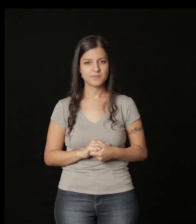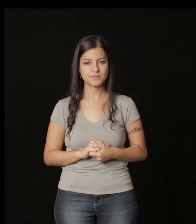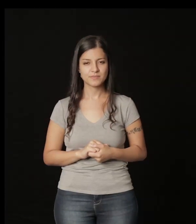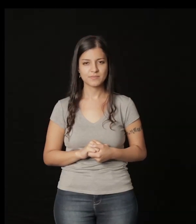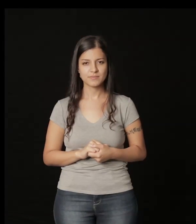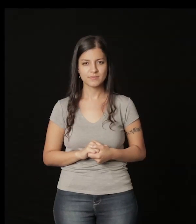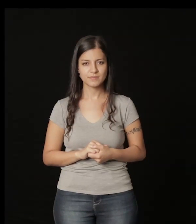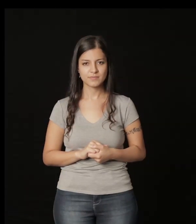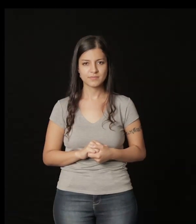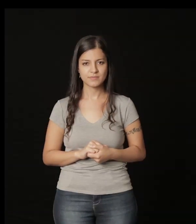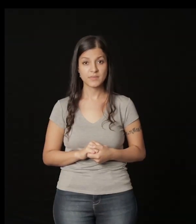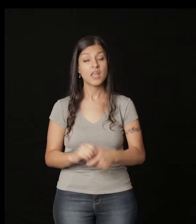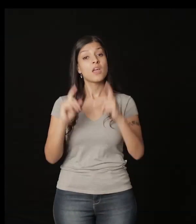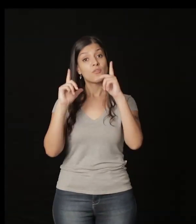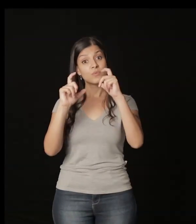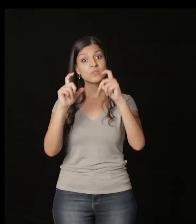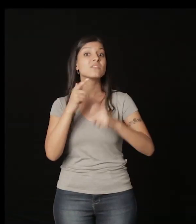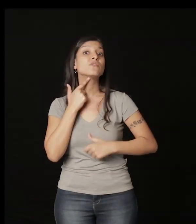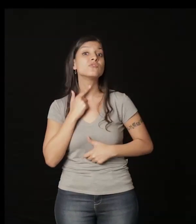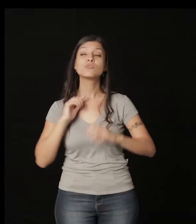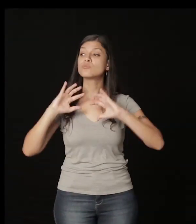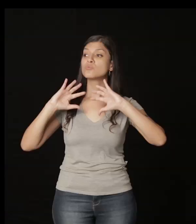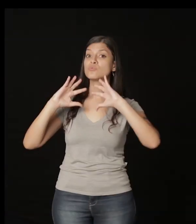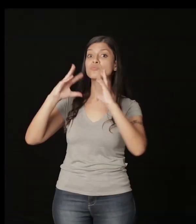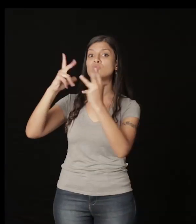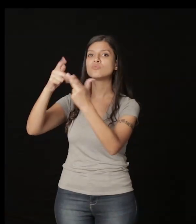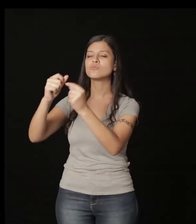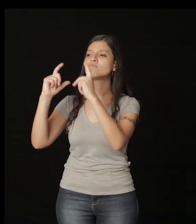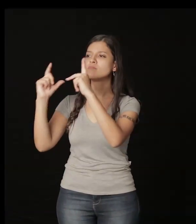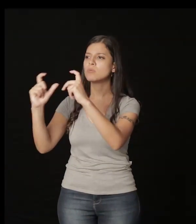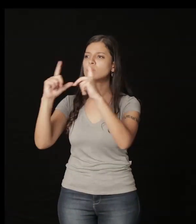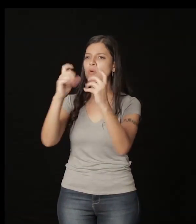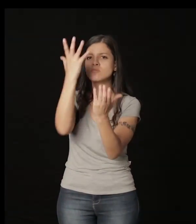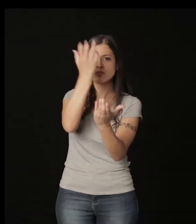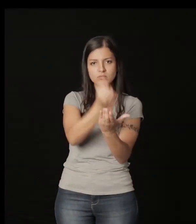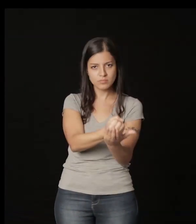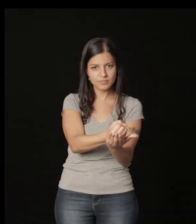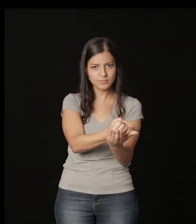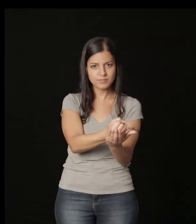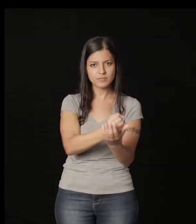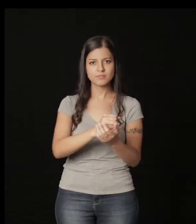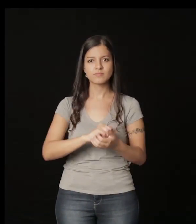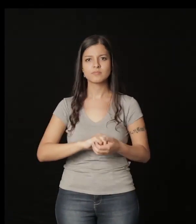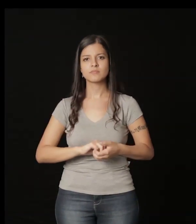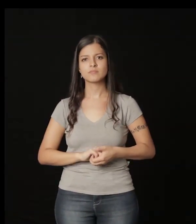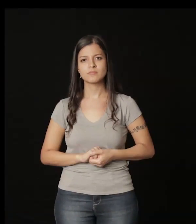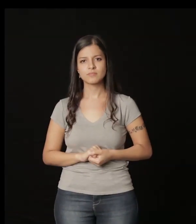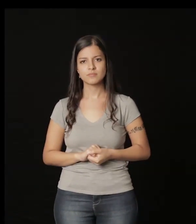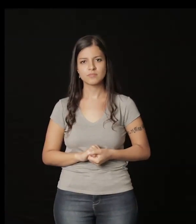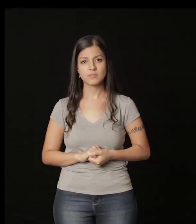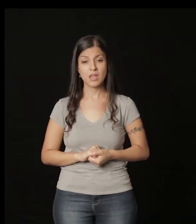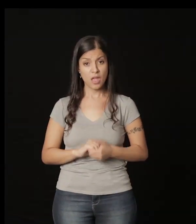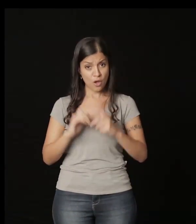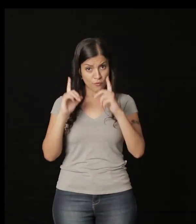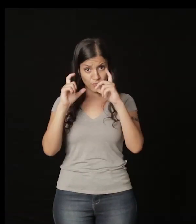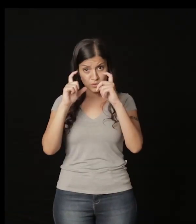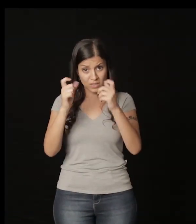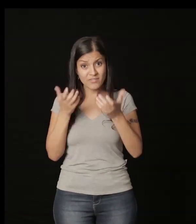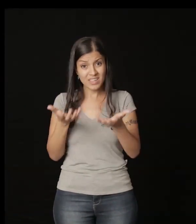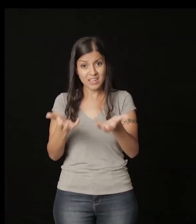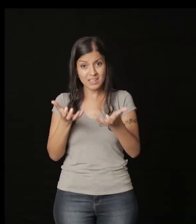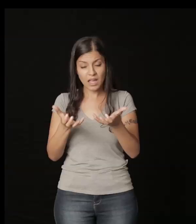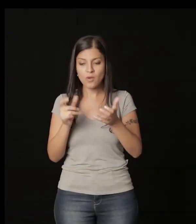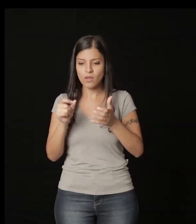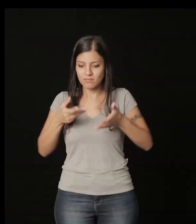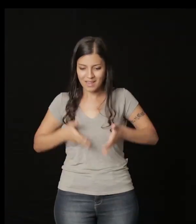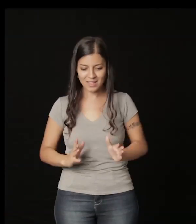it was invented, photography has wanted to sort of document everything about the world that we live in. Photography wants to be there